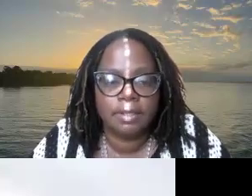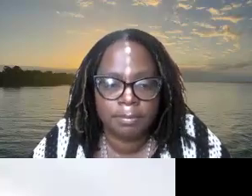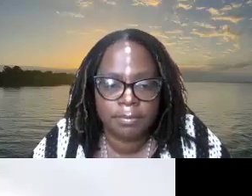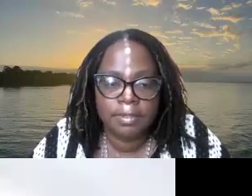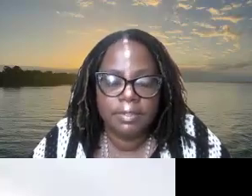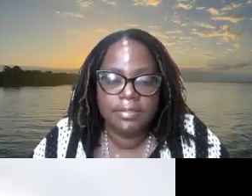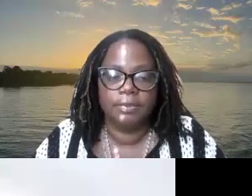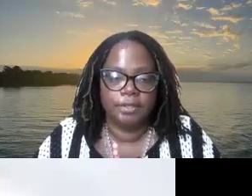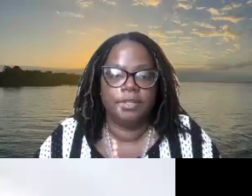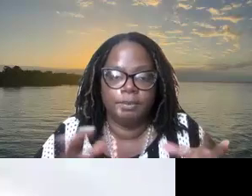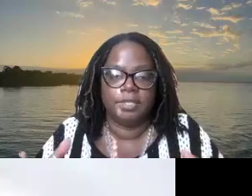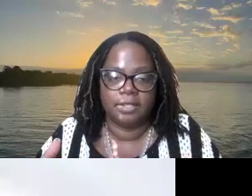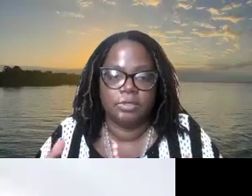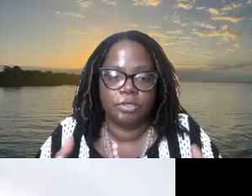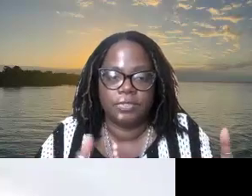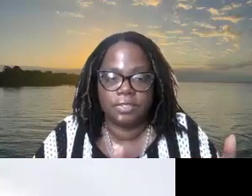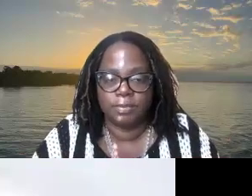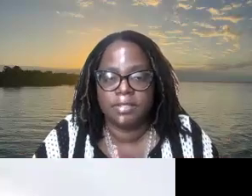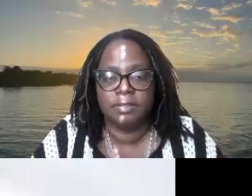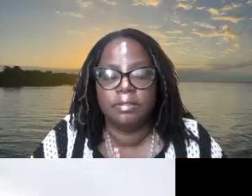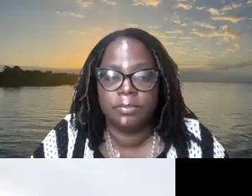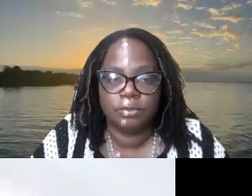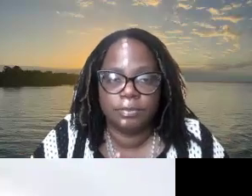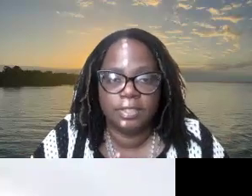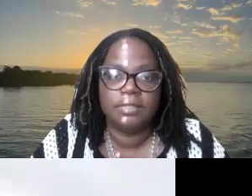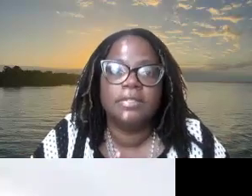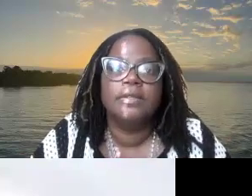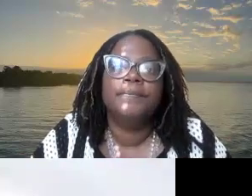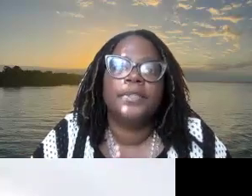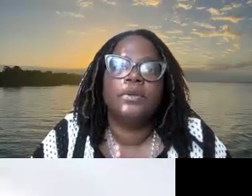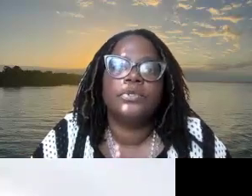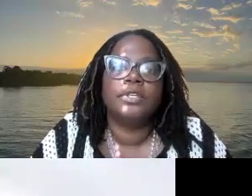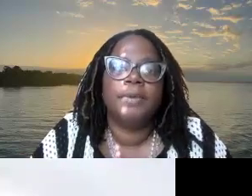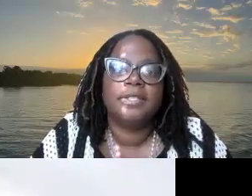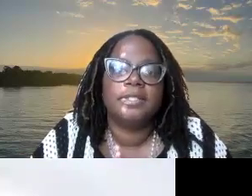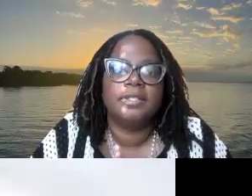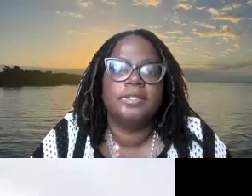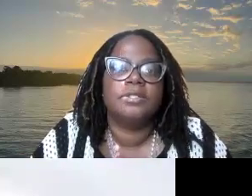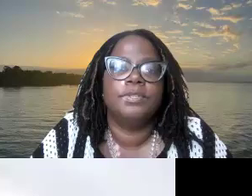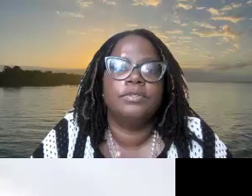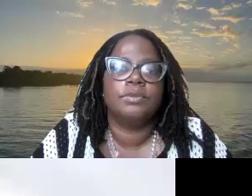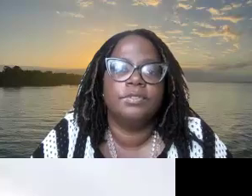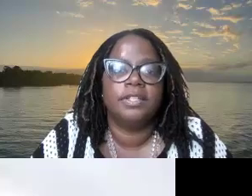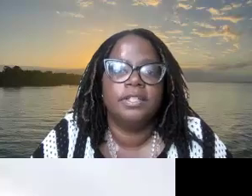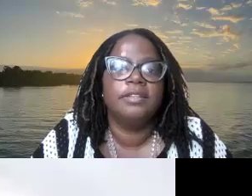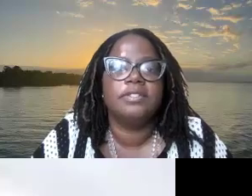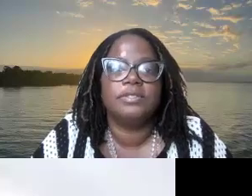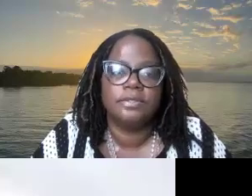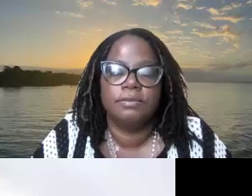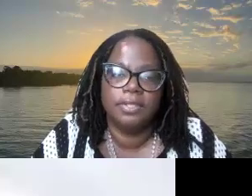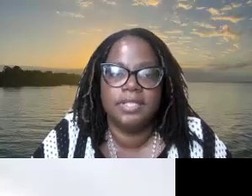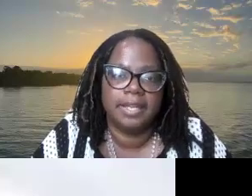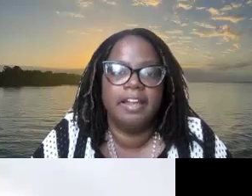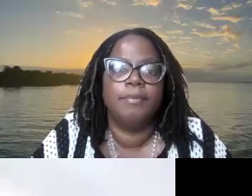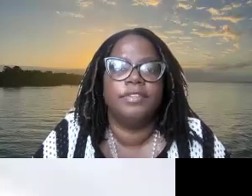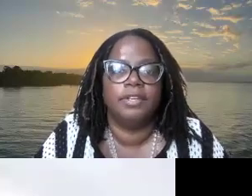when they're not able to access services based on their cultural needs. Cultural incapacitated is when you're sort of like, yeah, these things